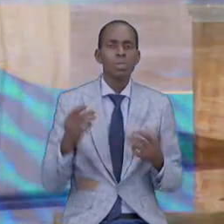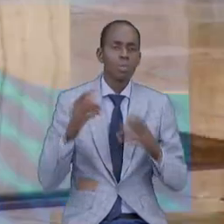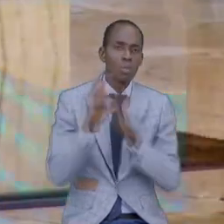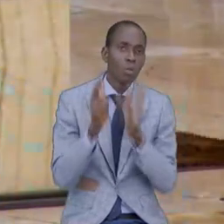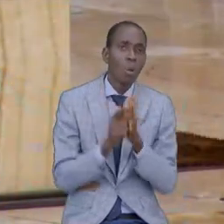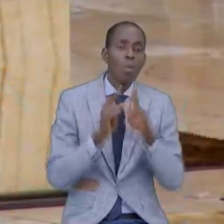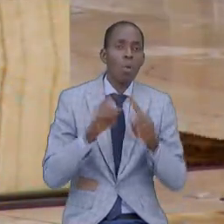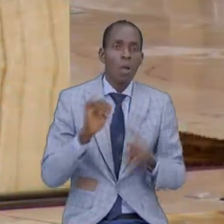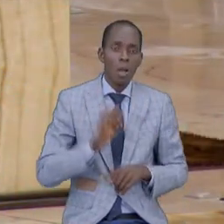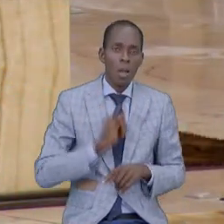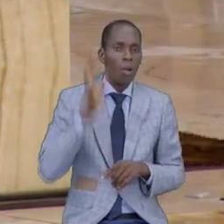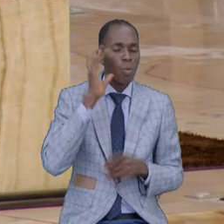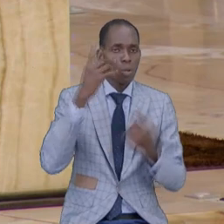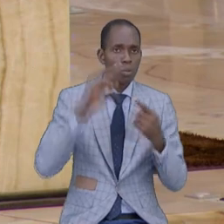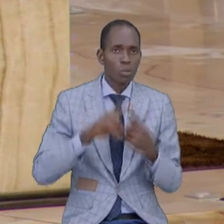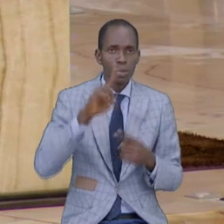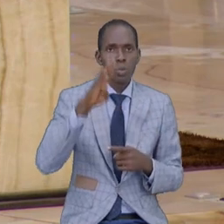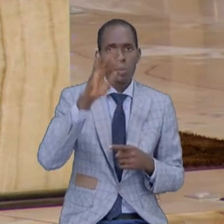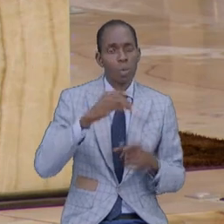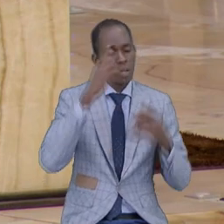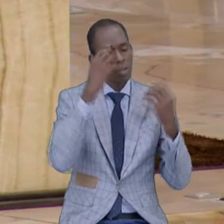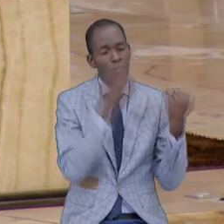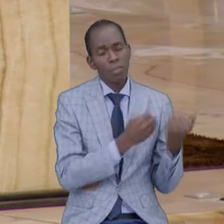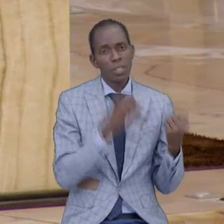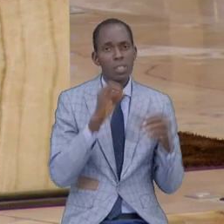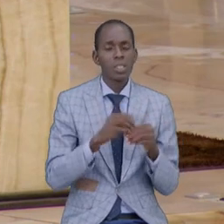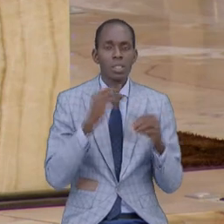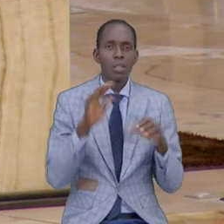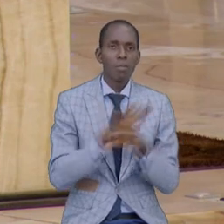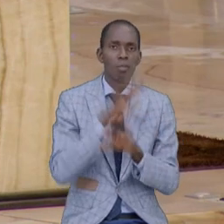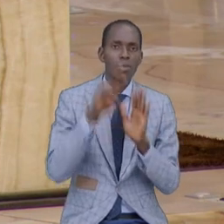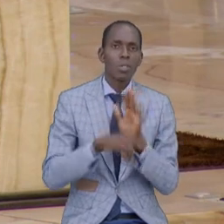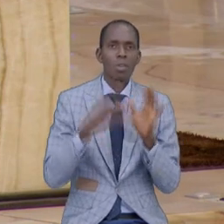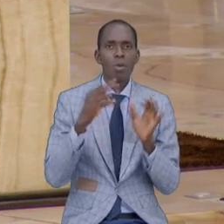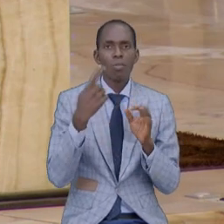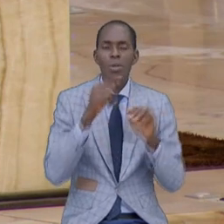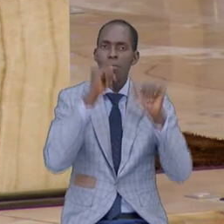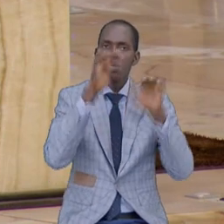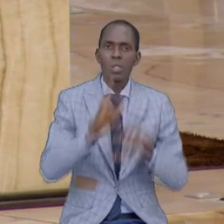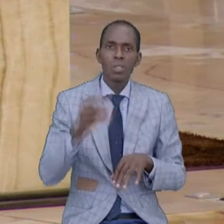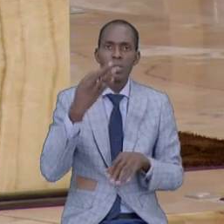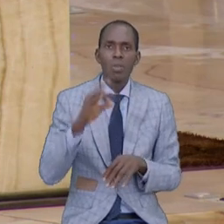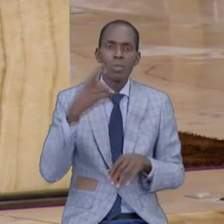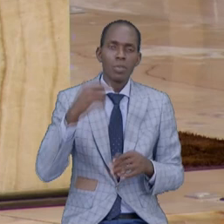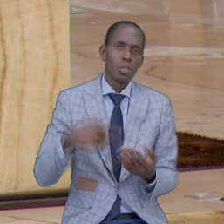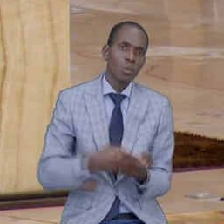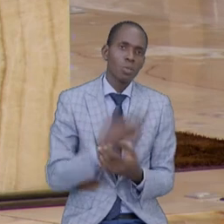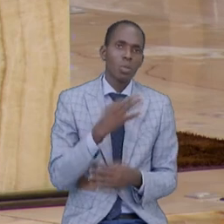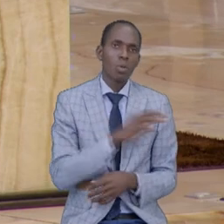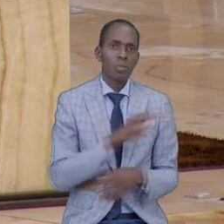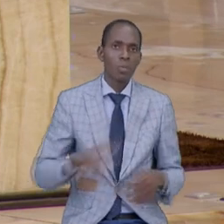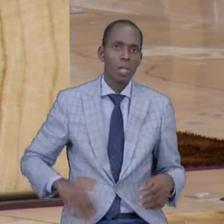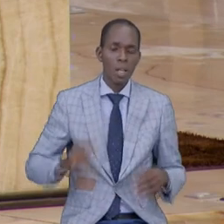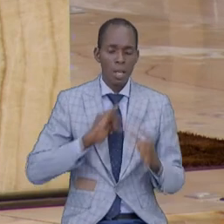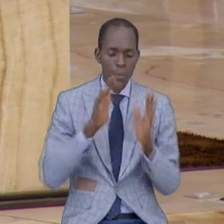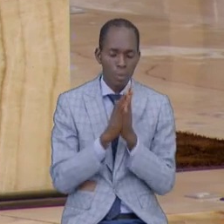you by faith, and I shall come in the fullness of the blessing of the gospel of Christ. I pray that